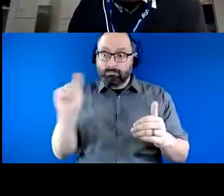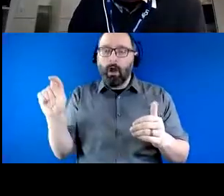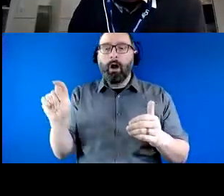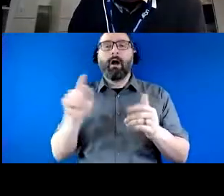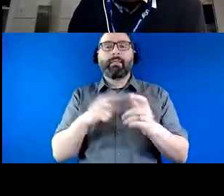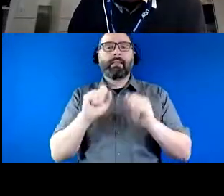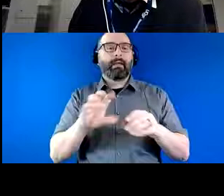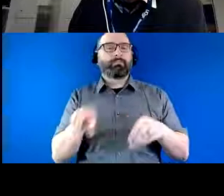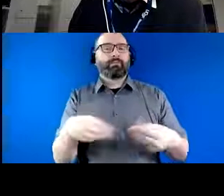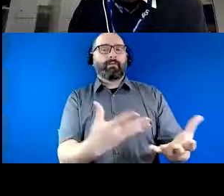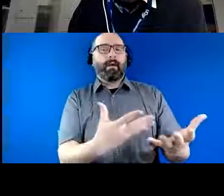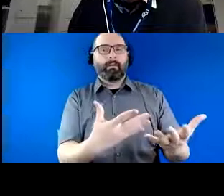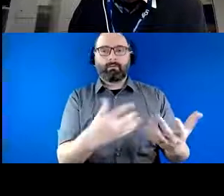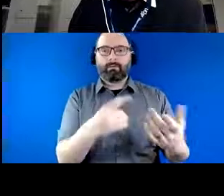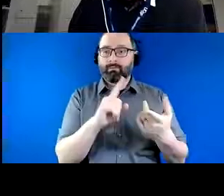your